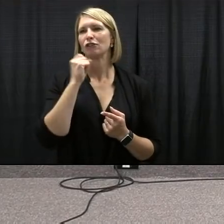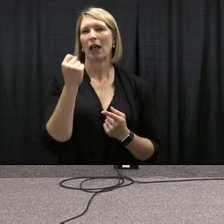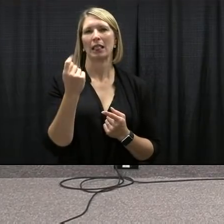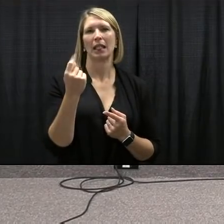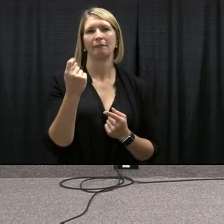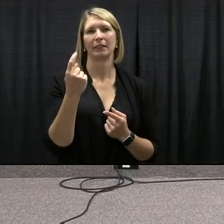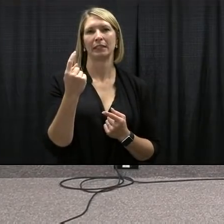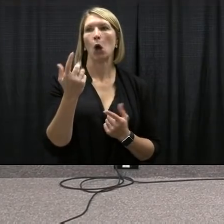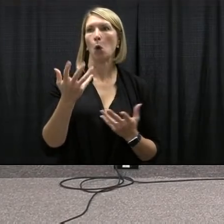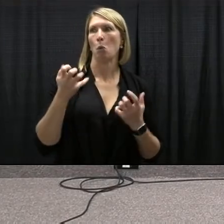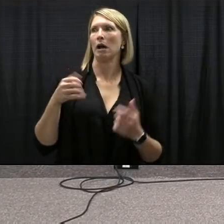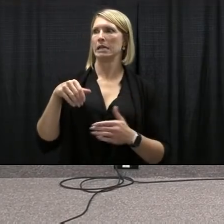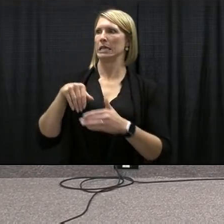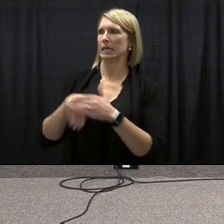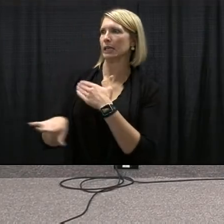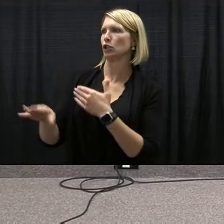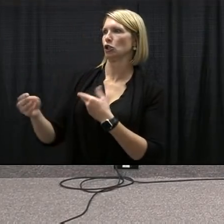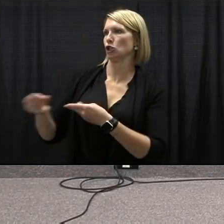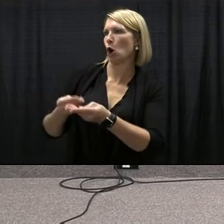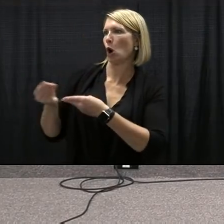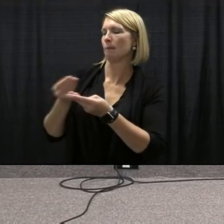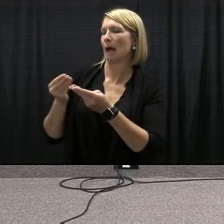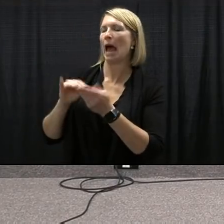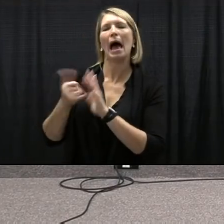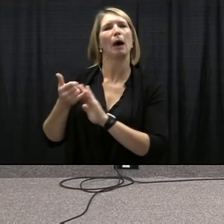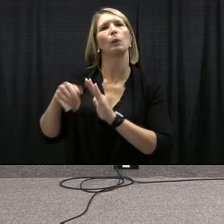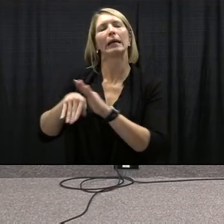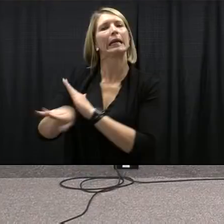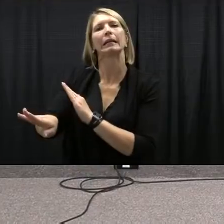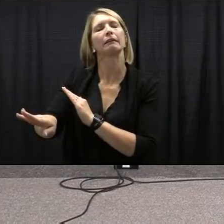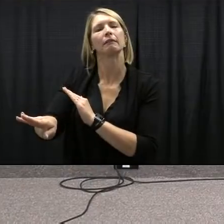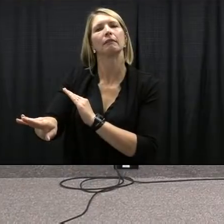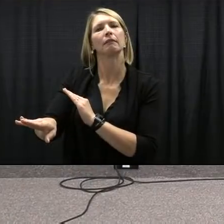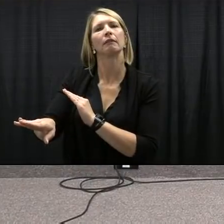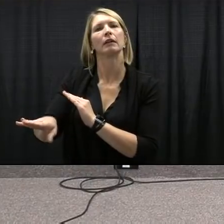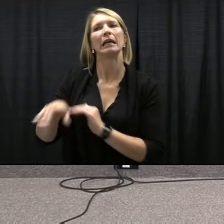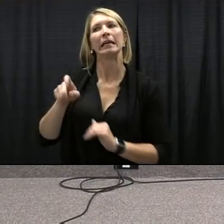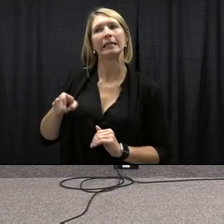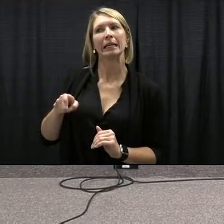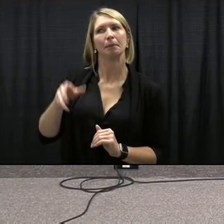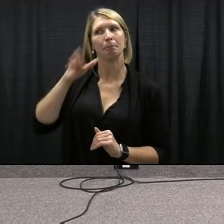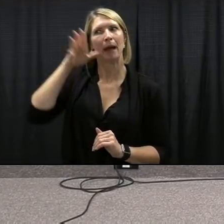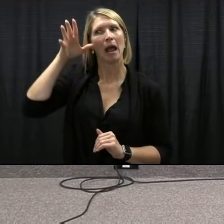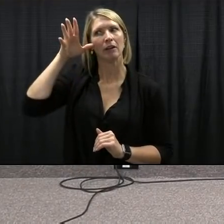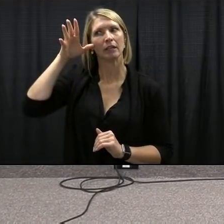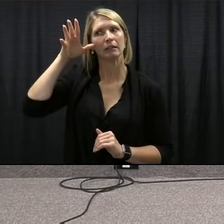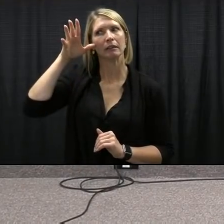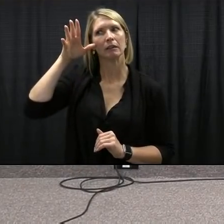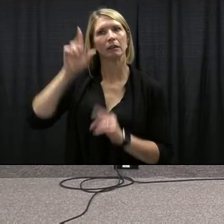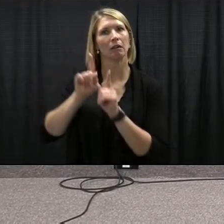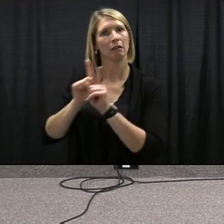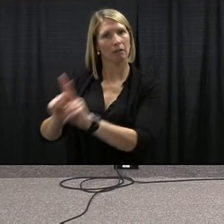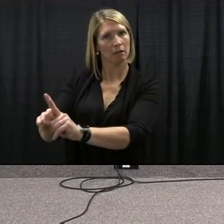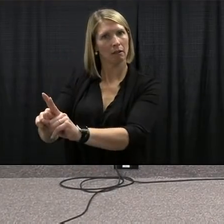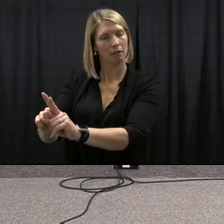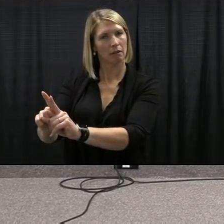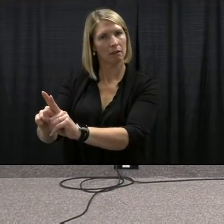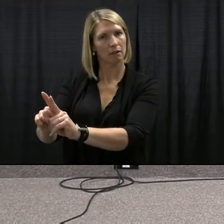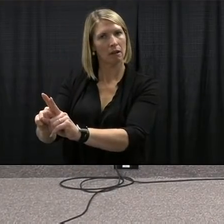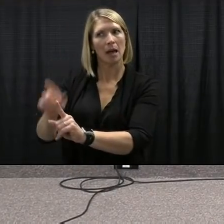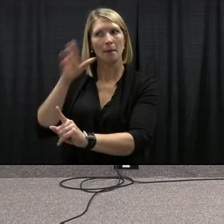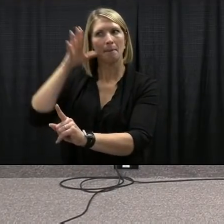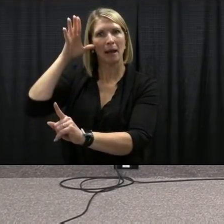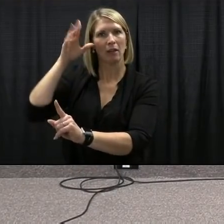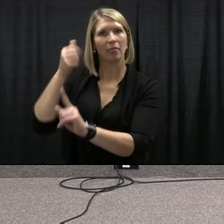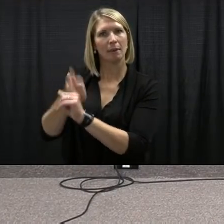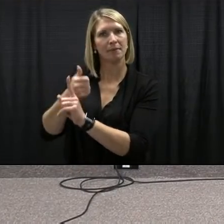they? How will they gain access? Will they need, for example, a parent to be with them who has a vaccine passport? How does